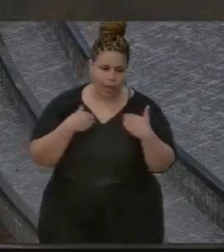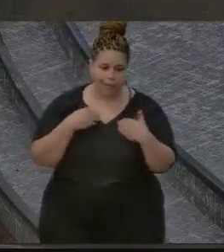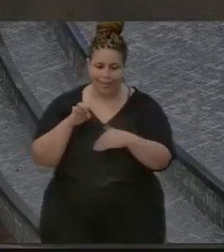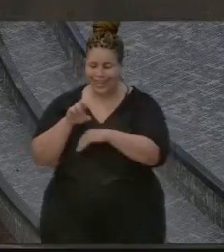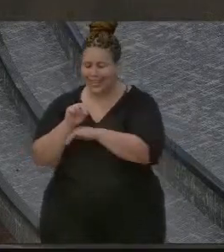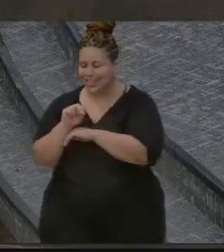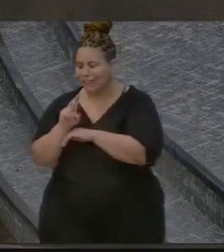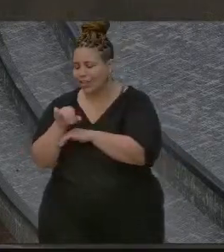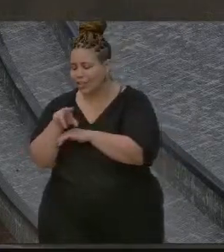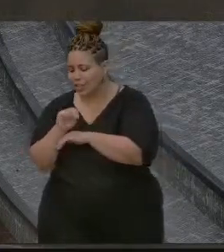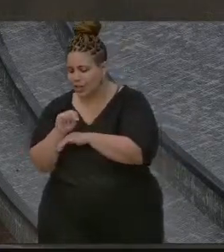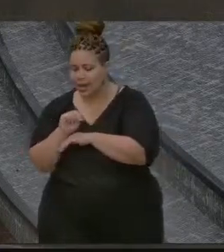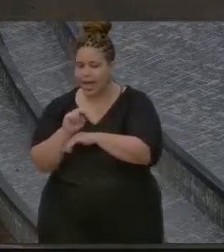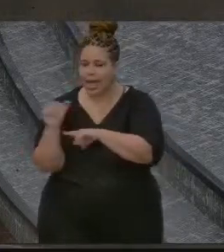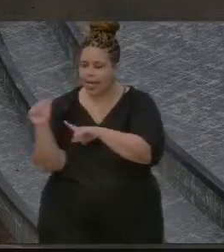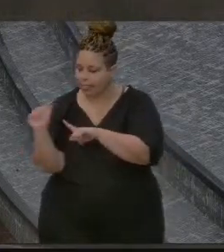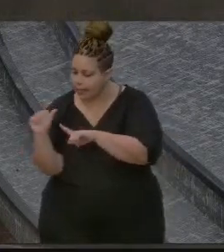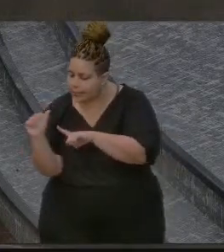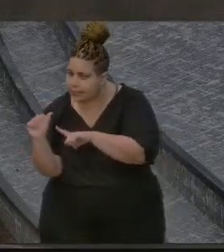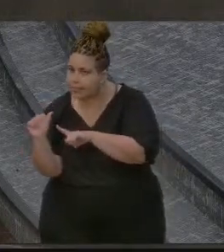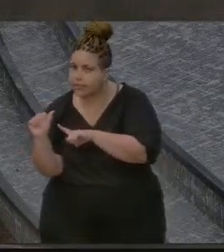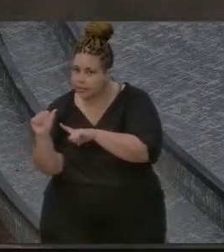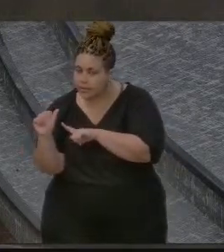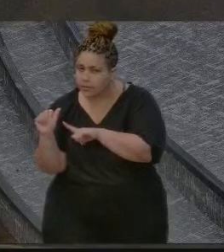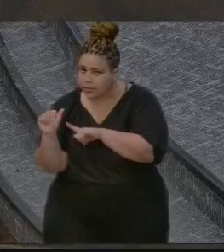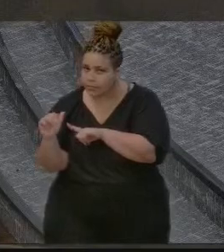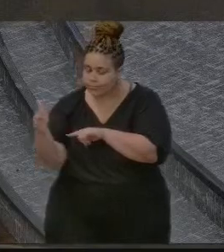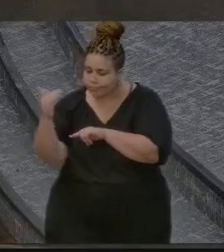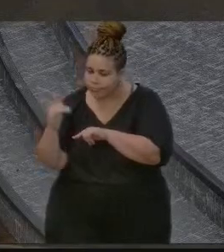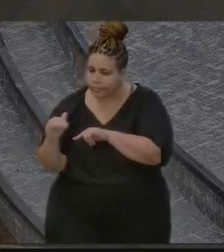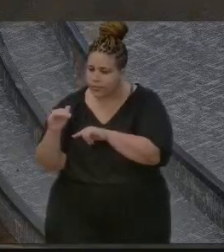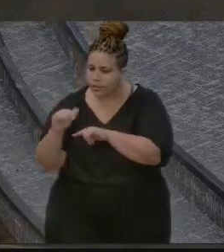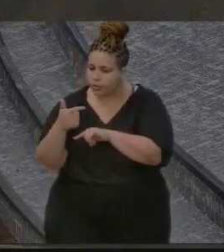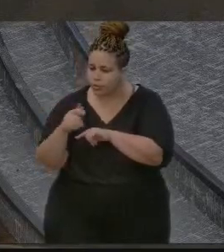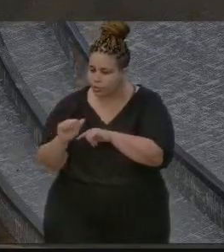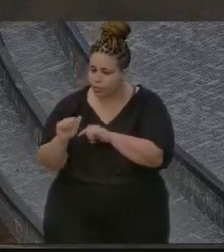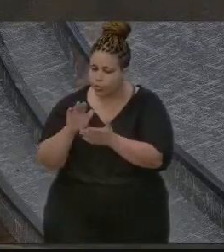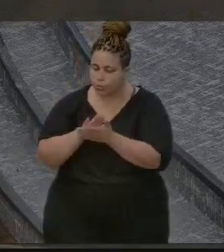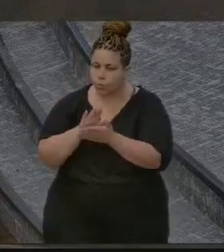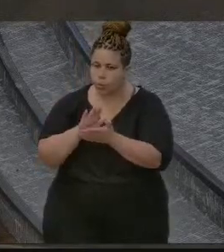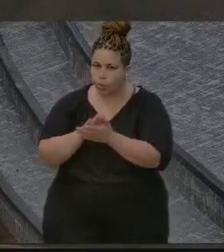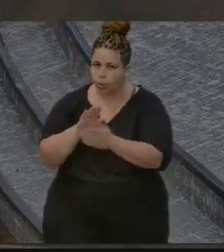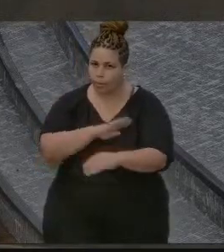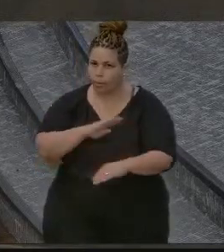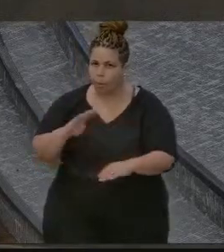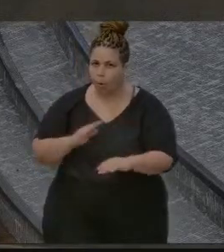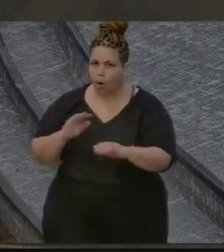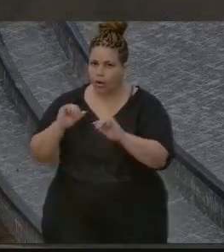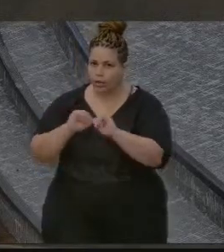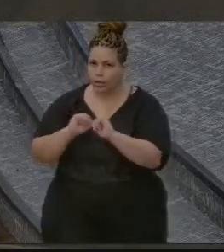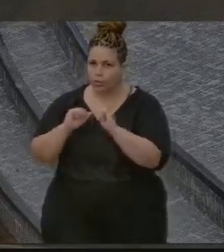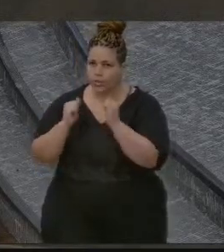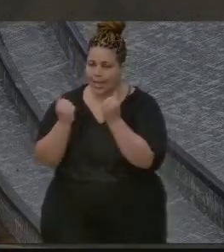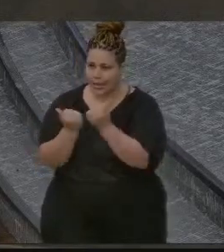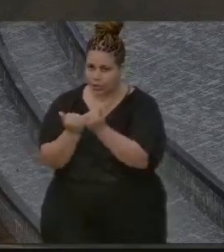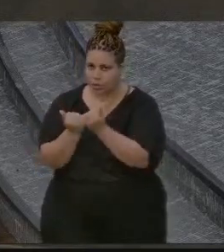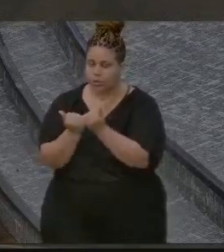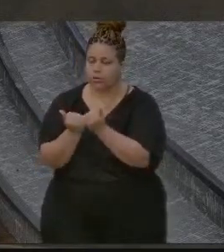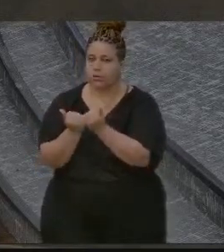Athens, and then our Georgia School Boards Association. Any follow-up